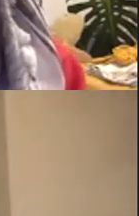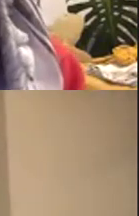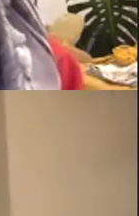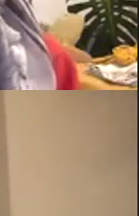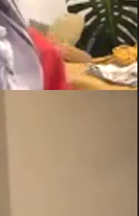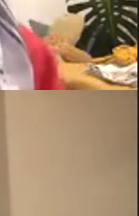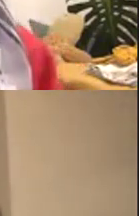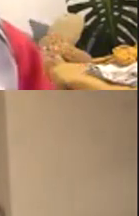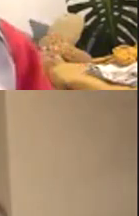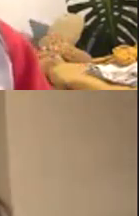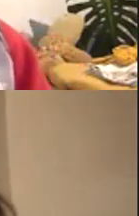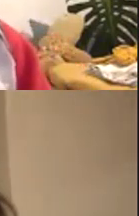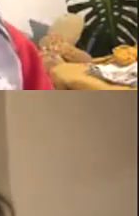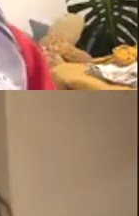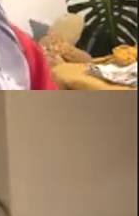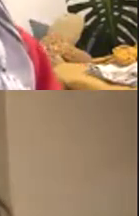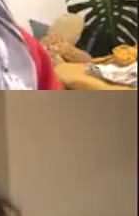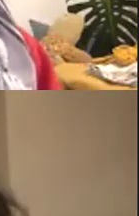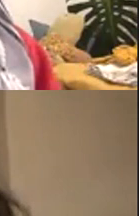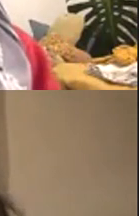again soon.